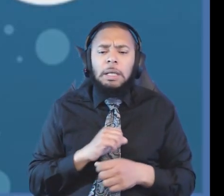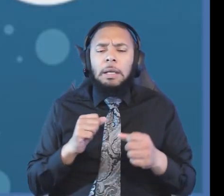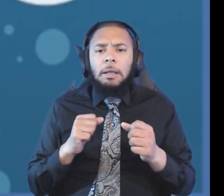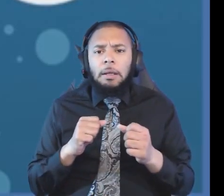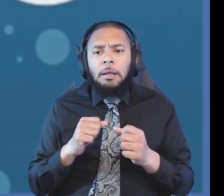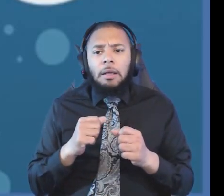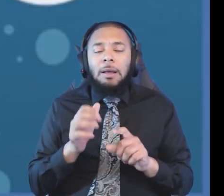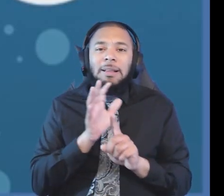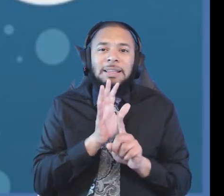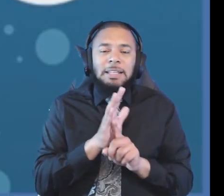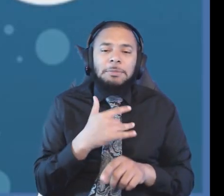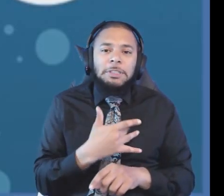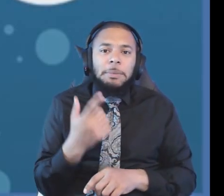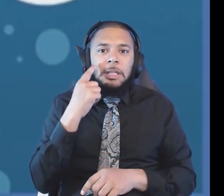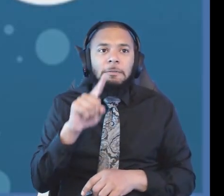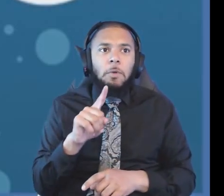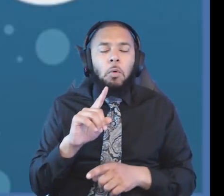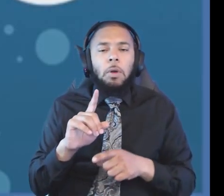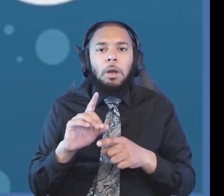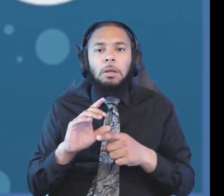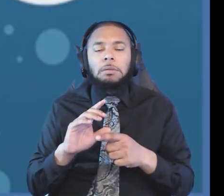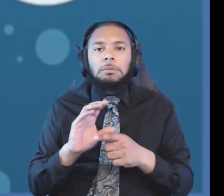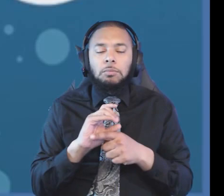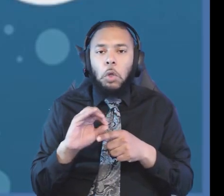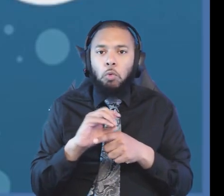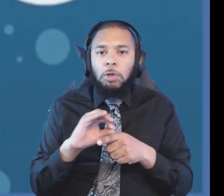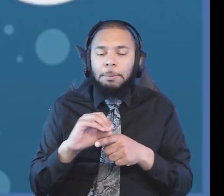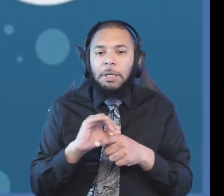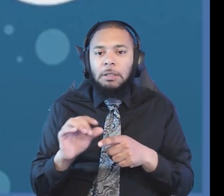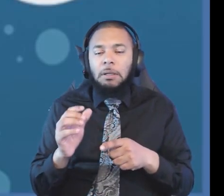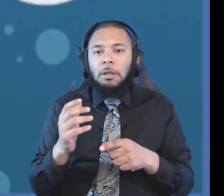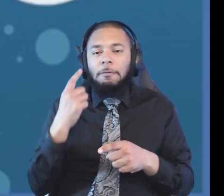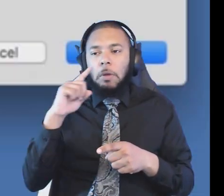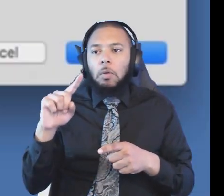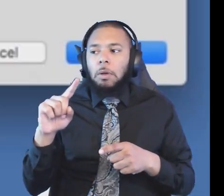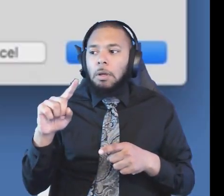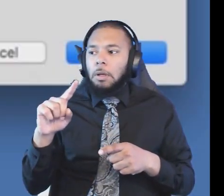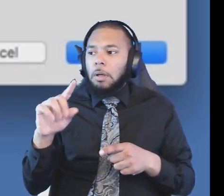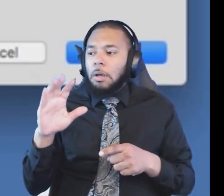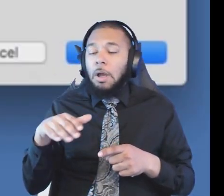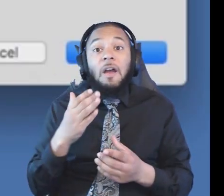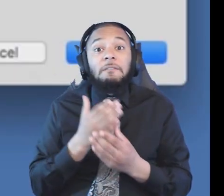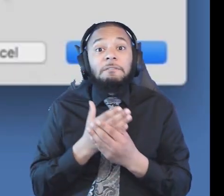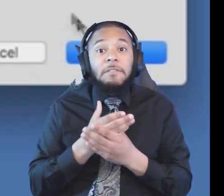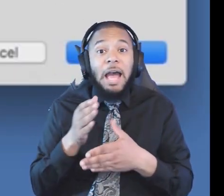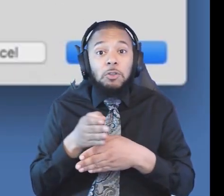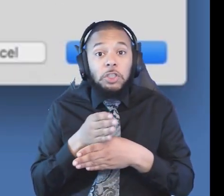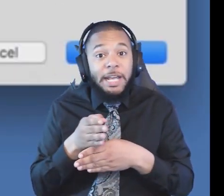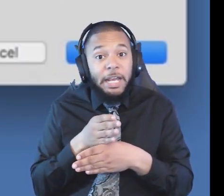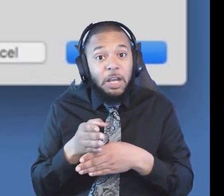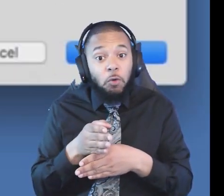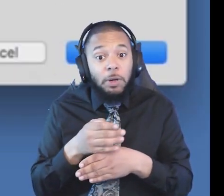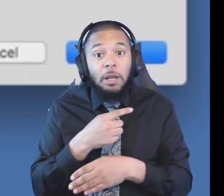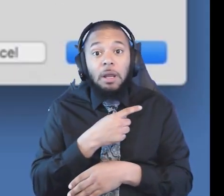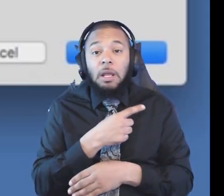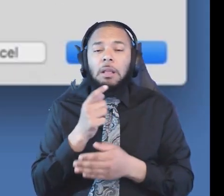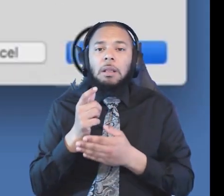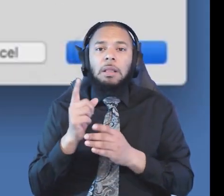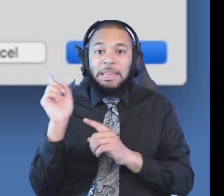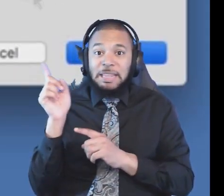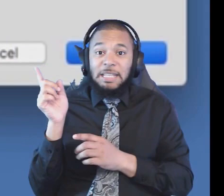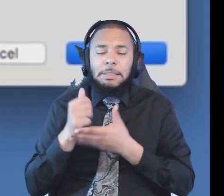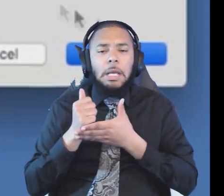for doing programming, especially if you want to do file sharing. It fills some things in for